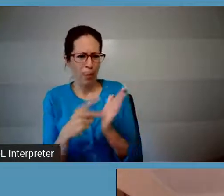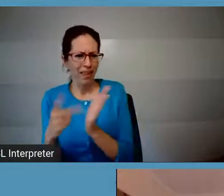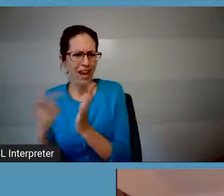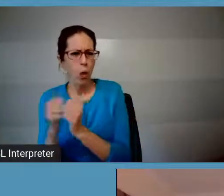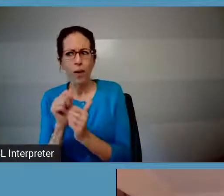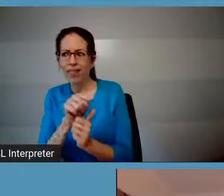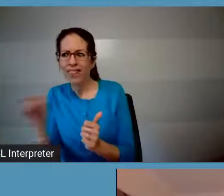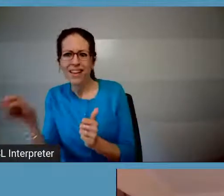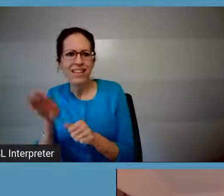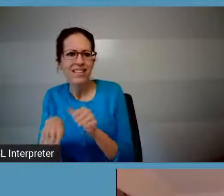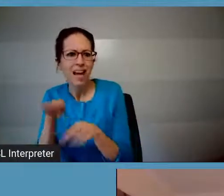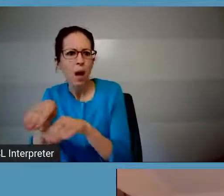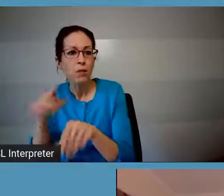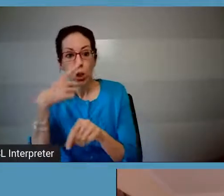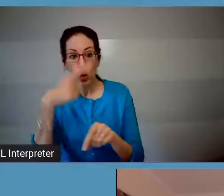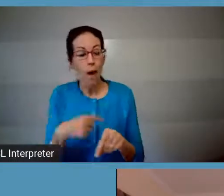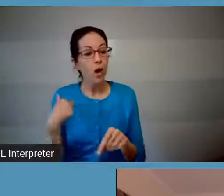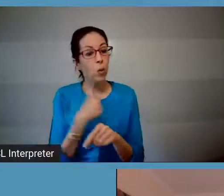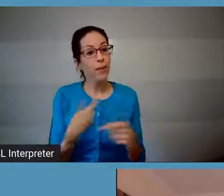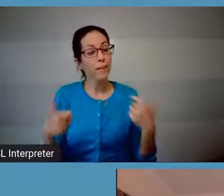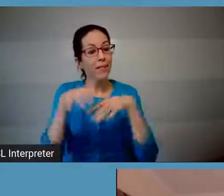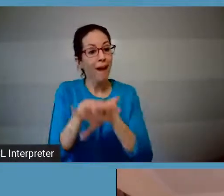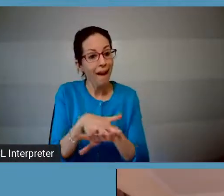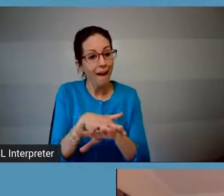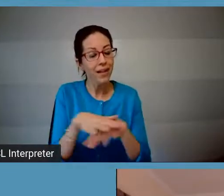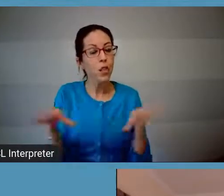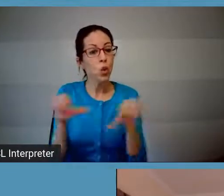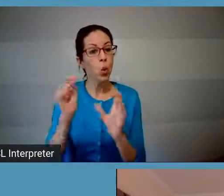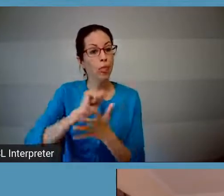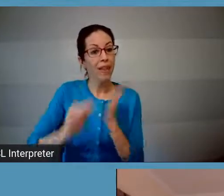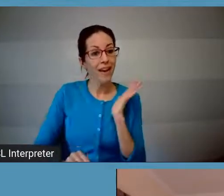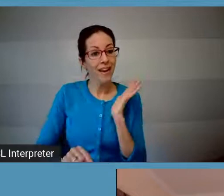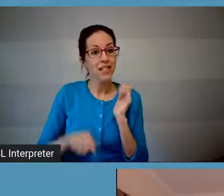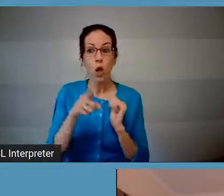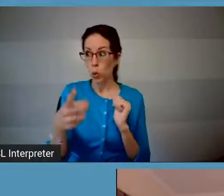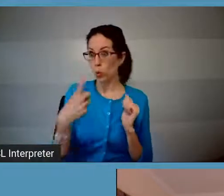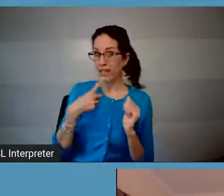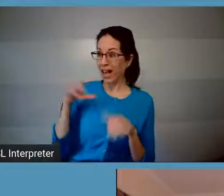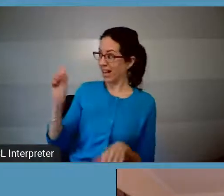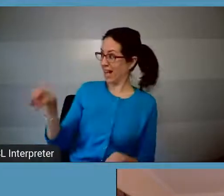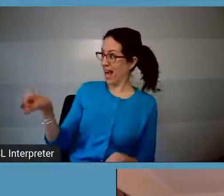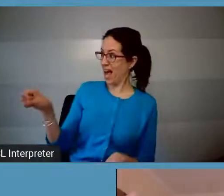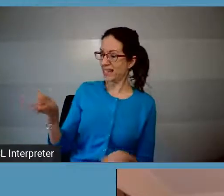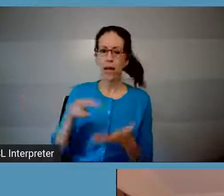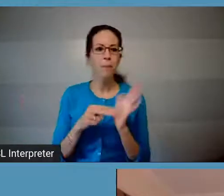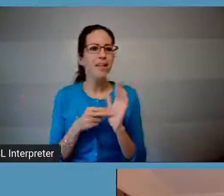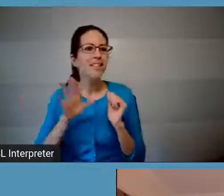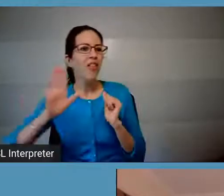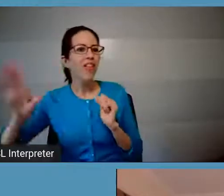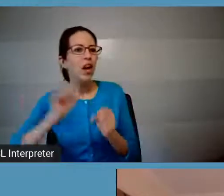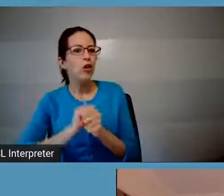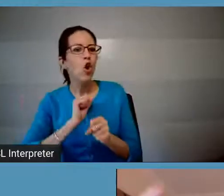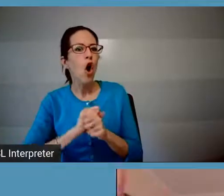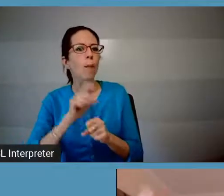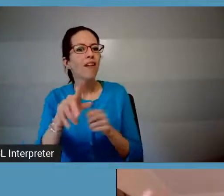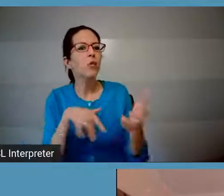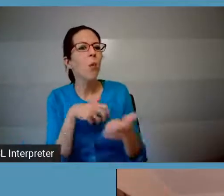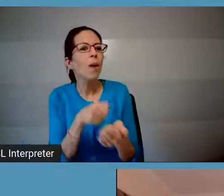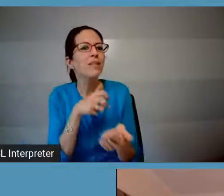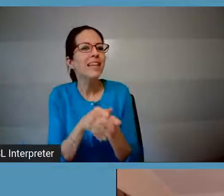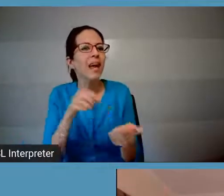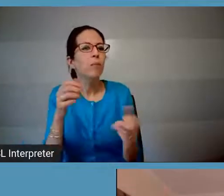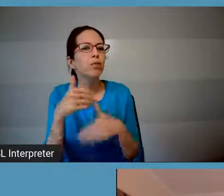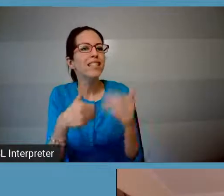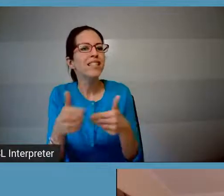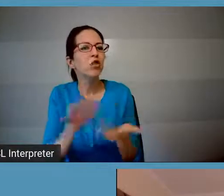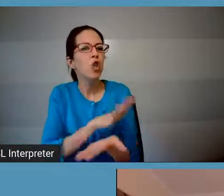we blend those together and instead do this? And you say yes, then it's their job to update the procedures document and to